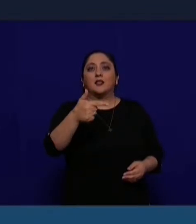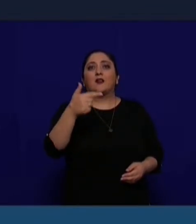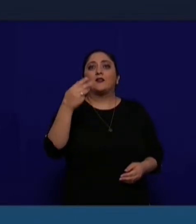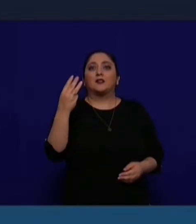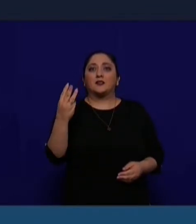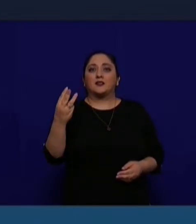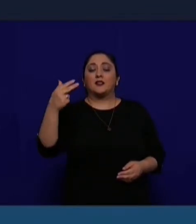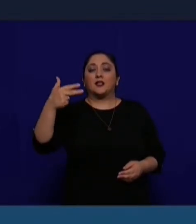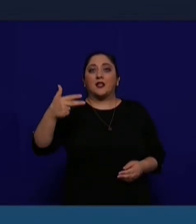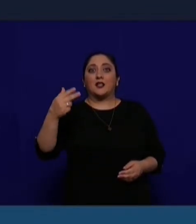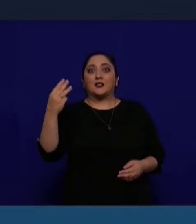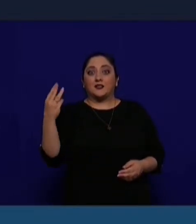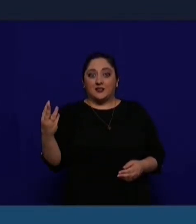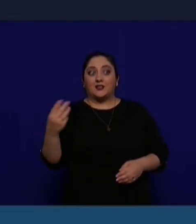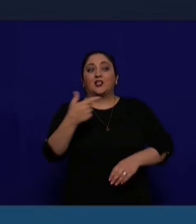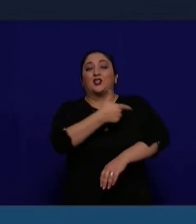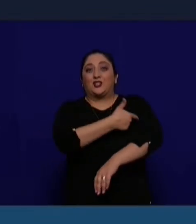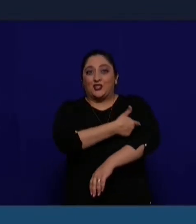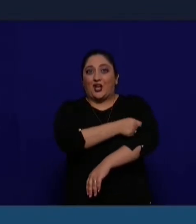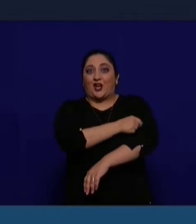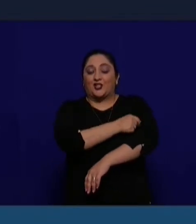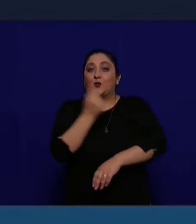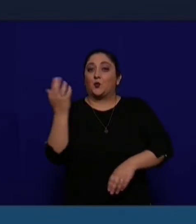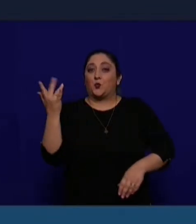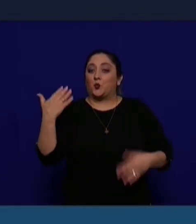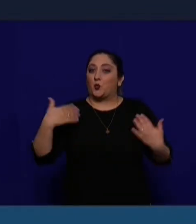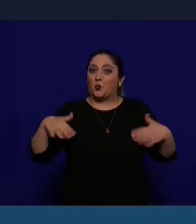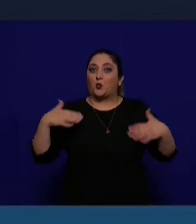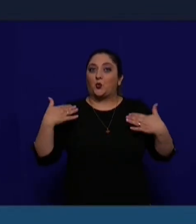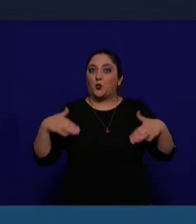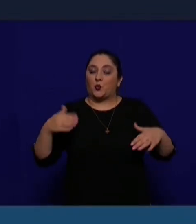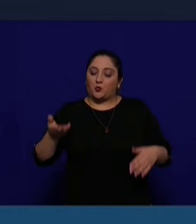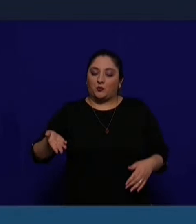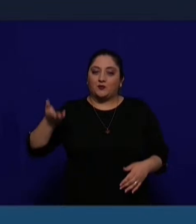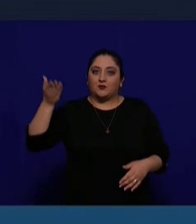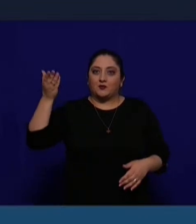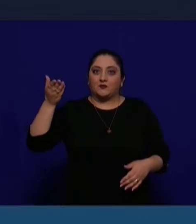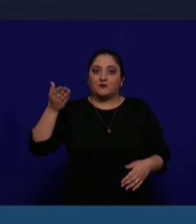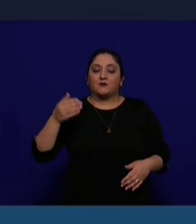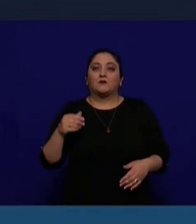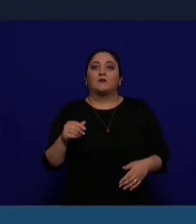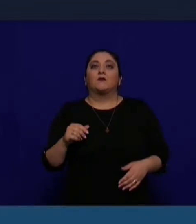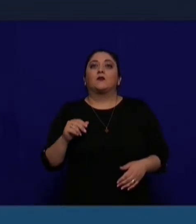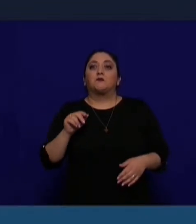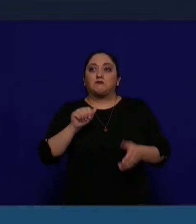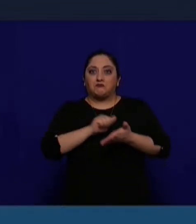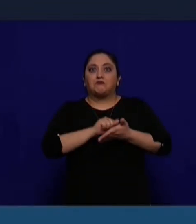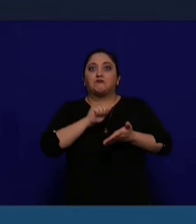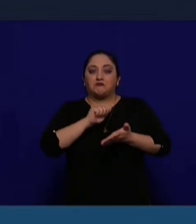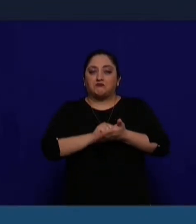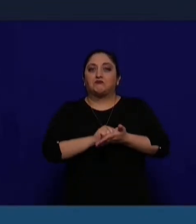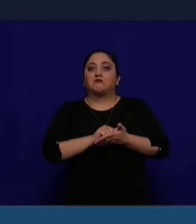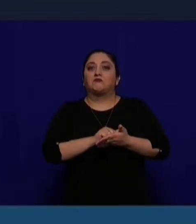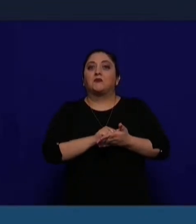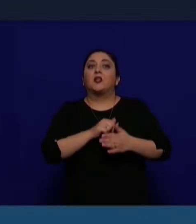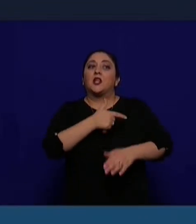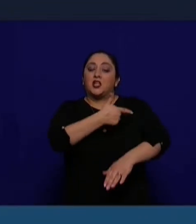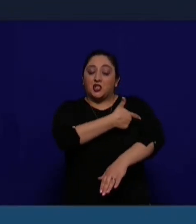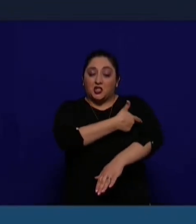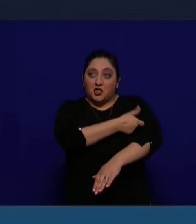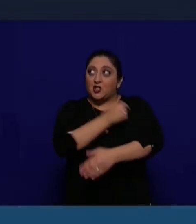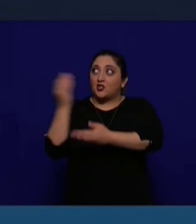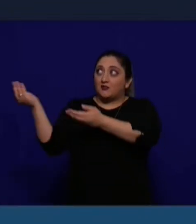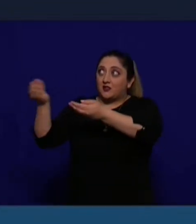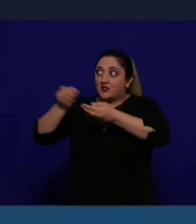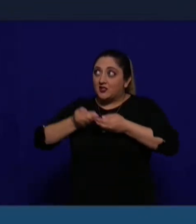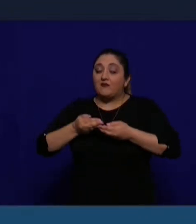197,383 doses, which is a very high amount and is being rolled out in accordance with the number of vaccines that we